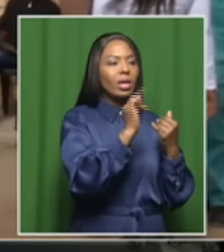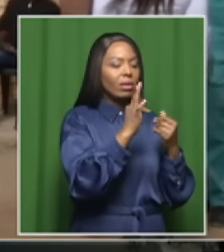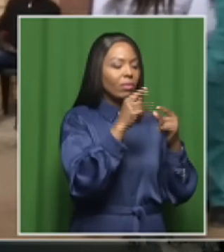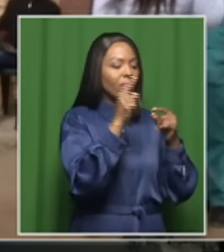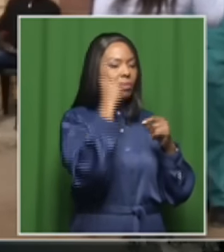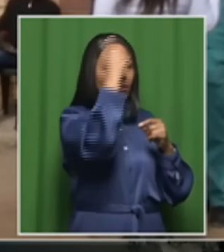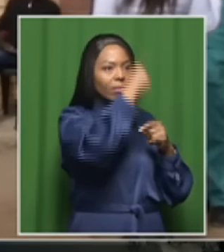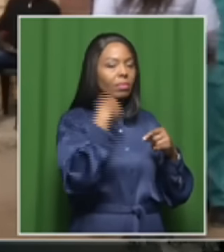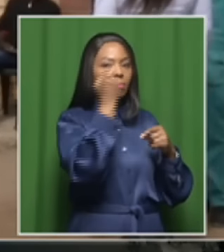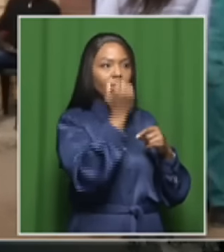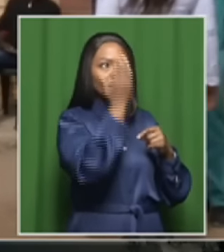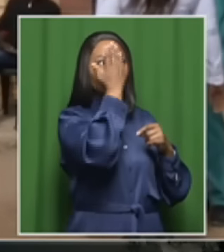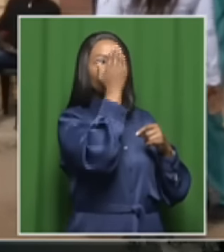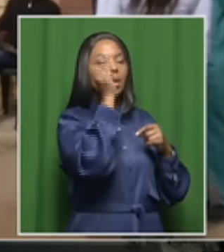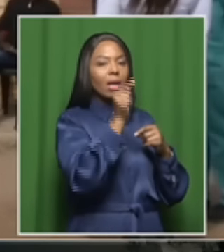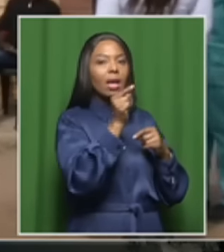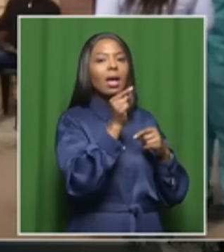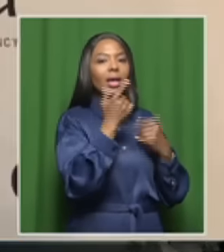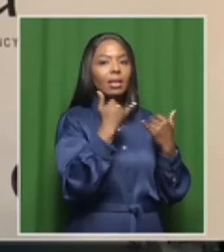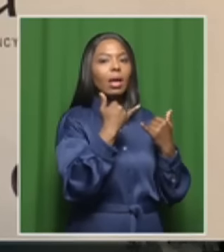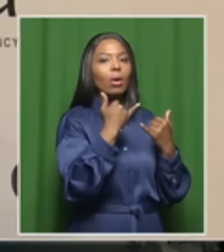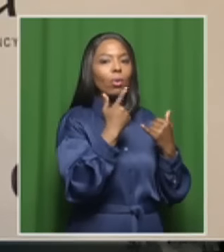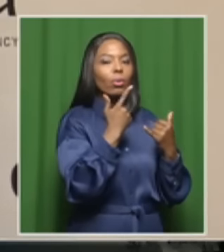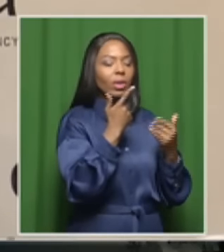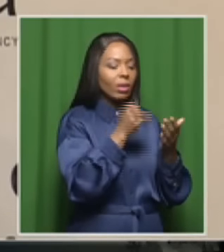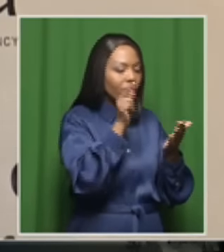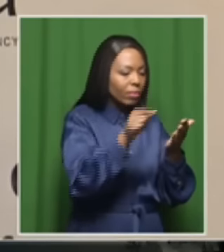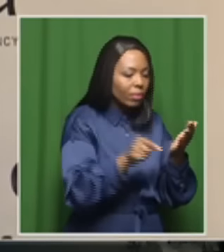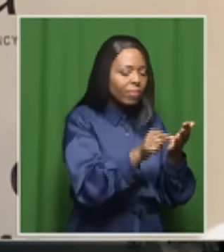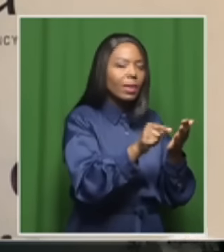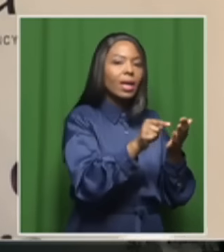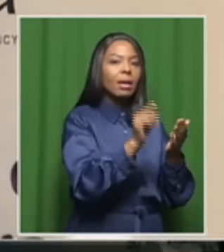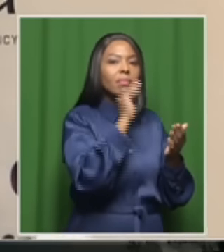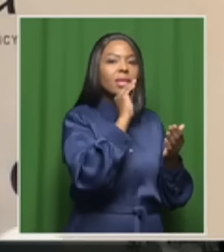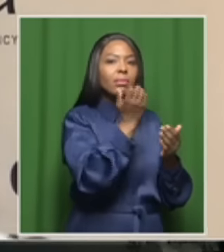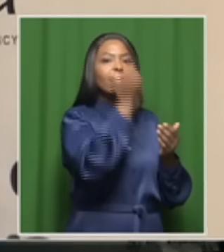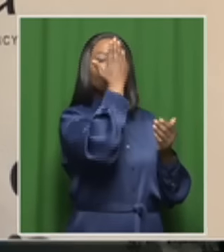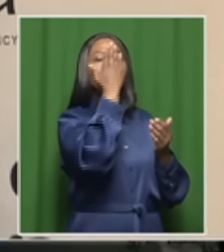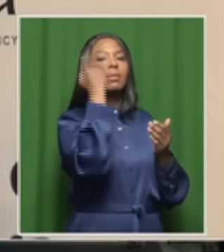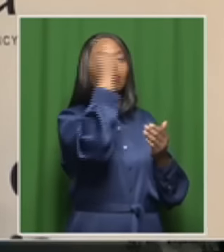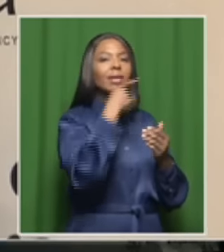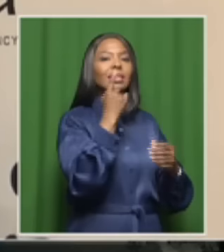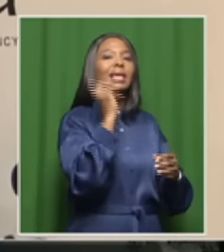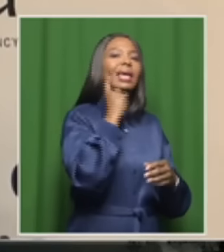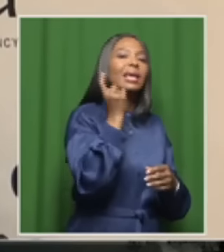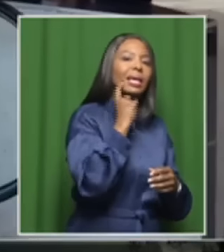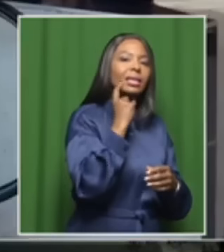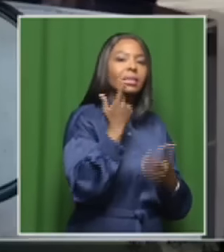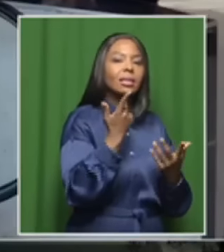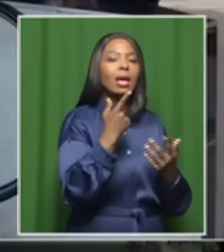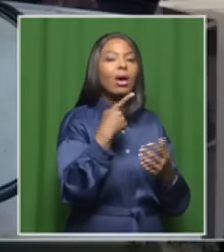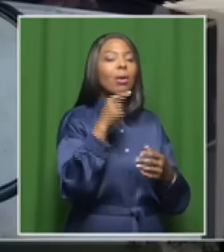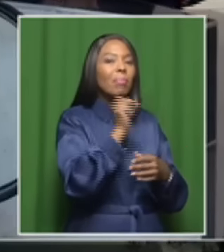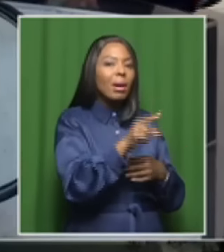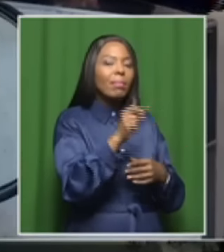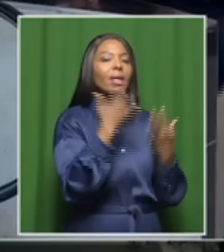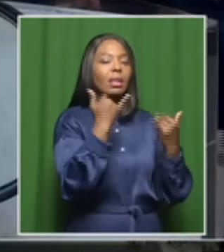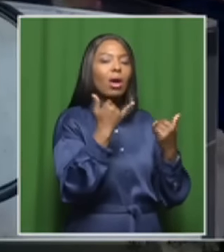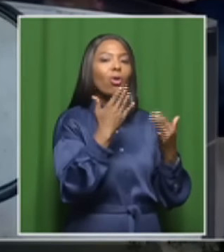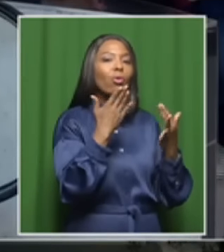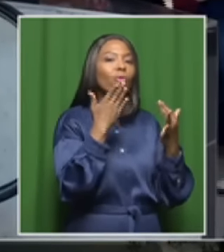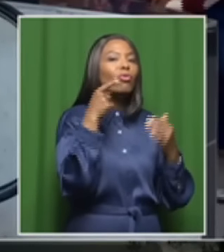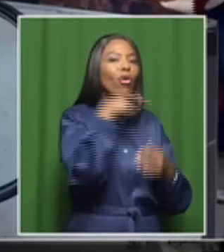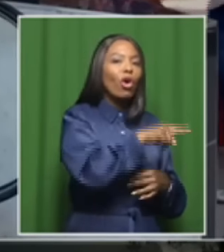fraud were committed and nobody would be taking responsibility because you